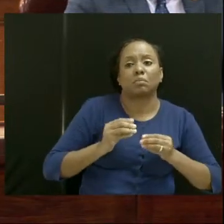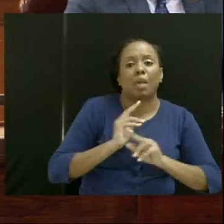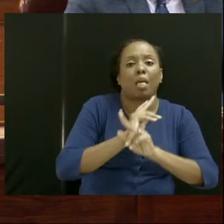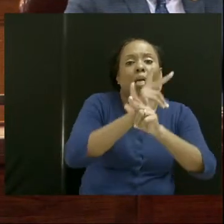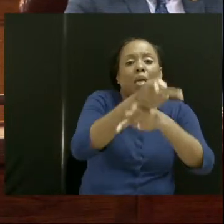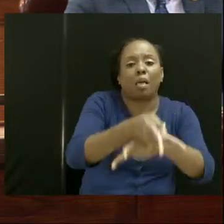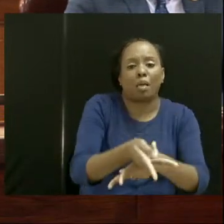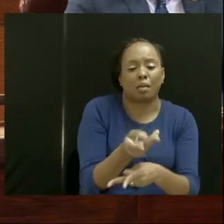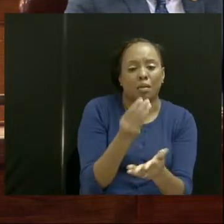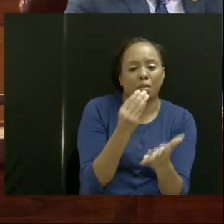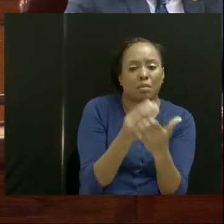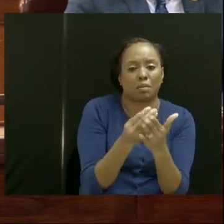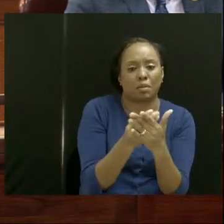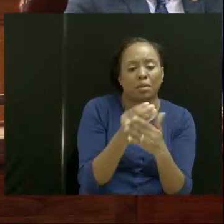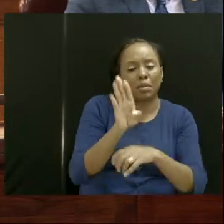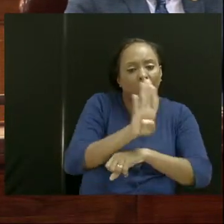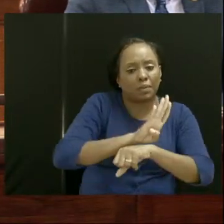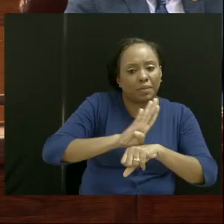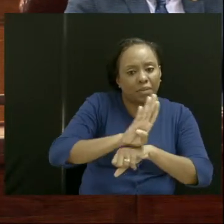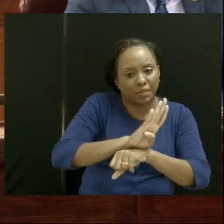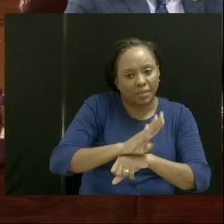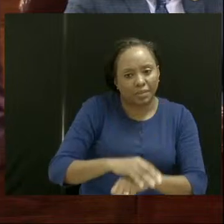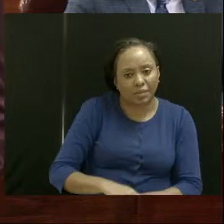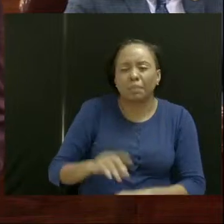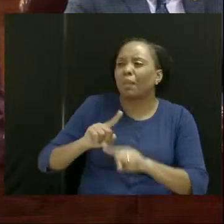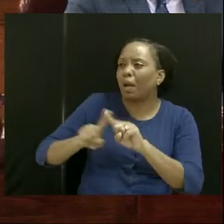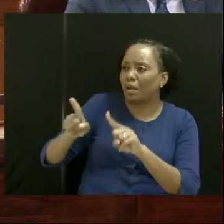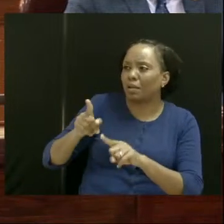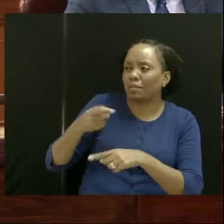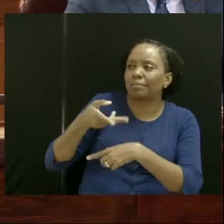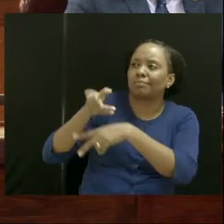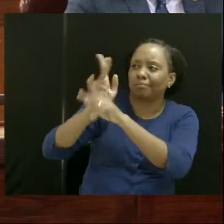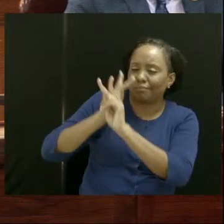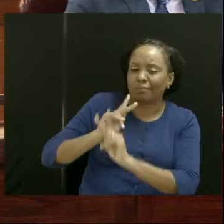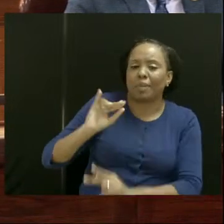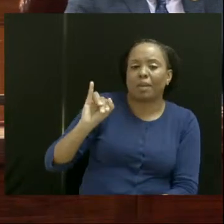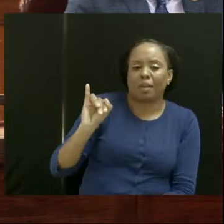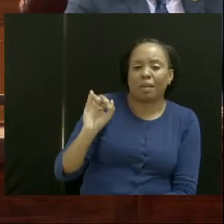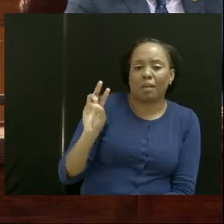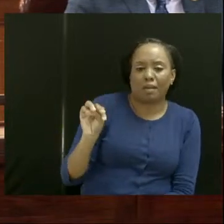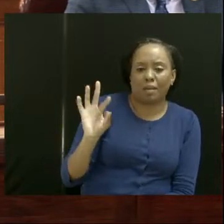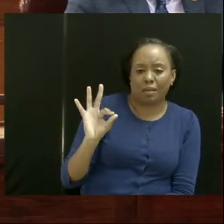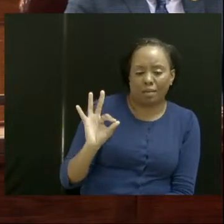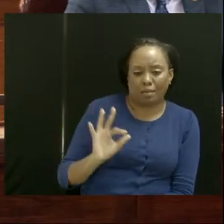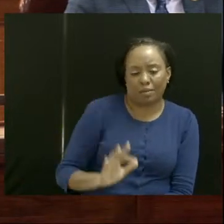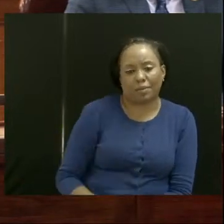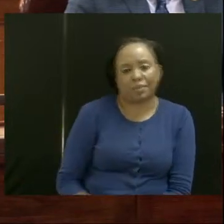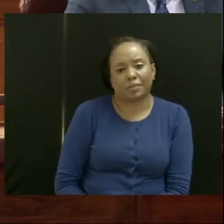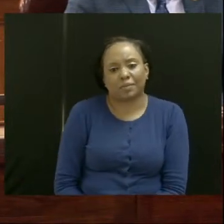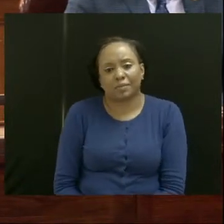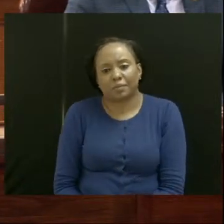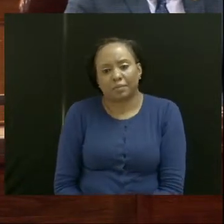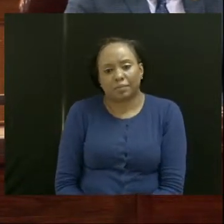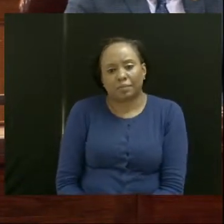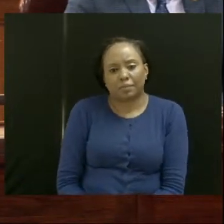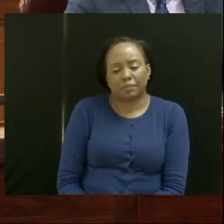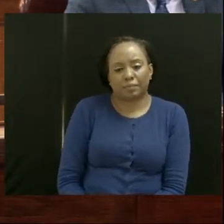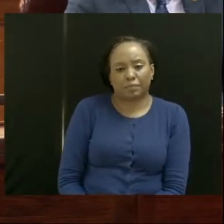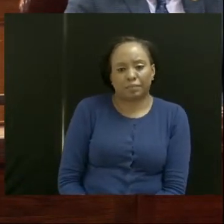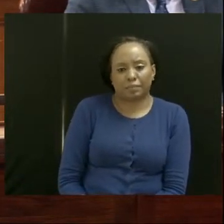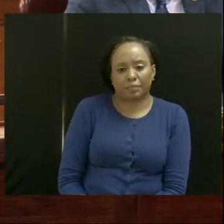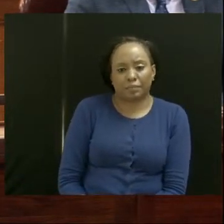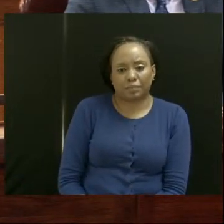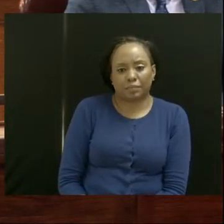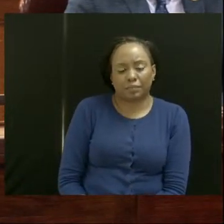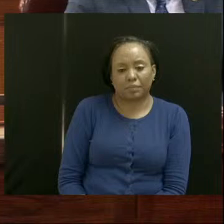time. Now, there are some significant realities revolving around the issue